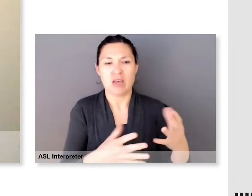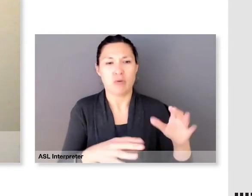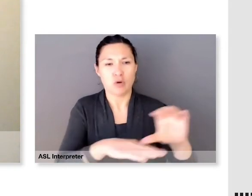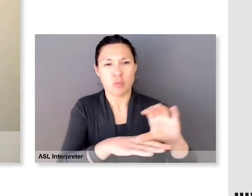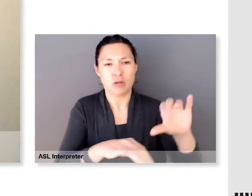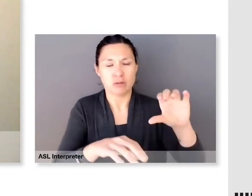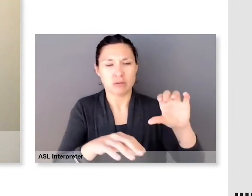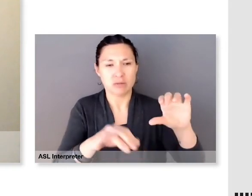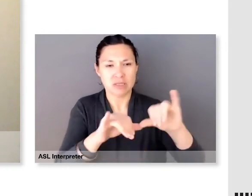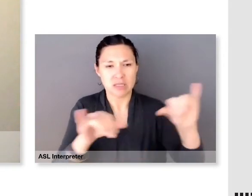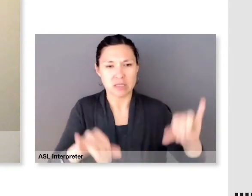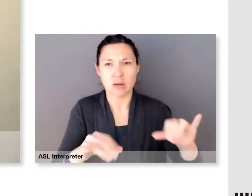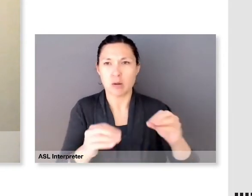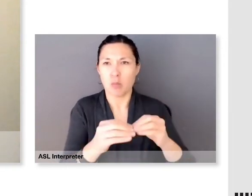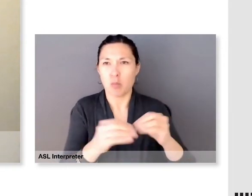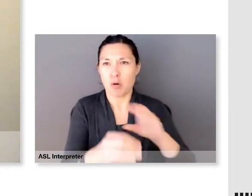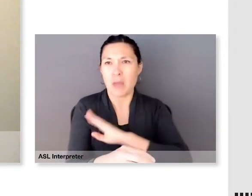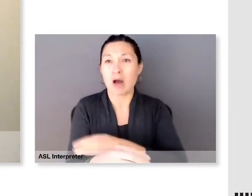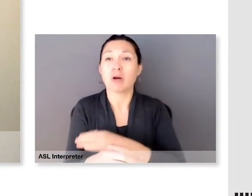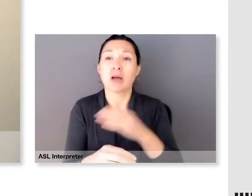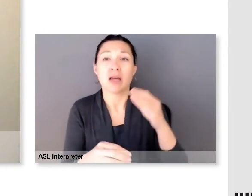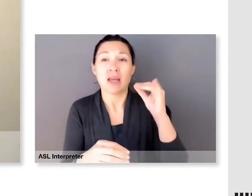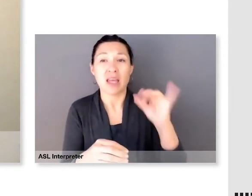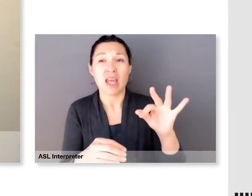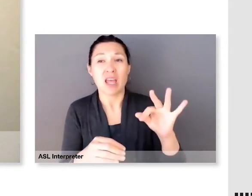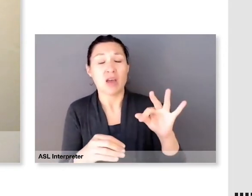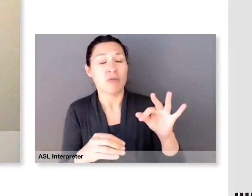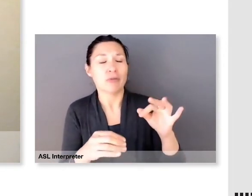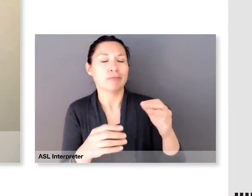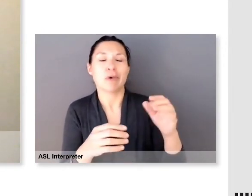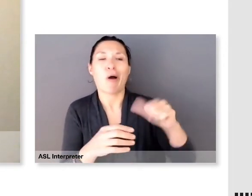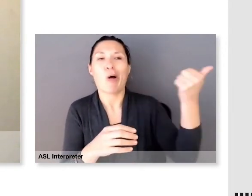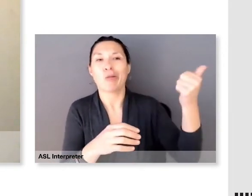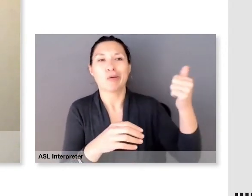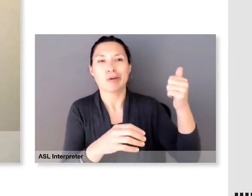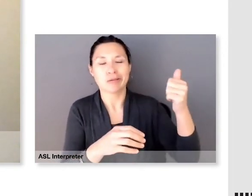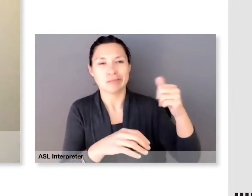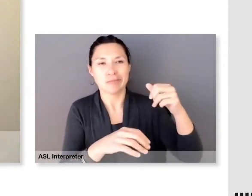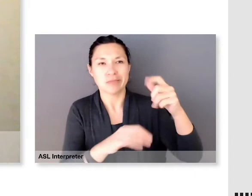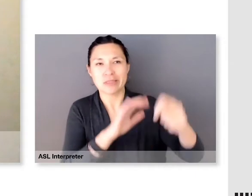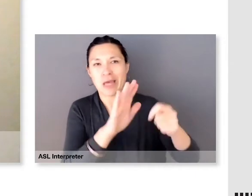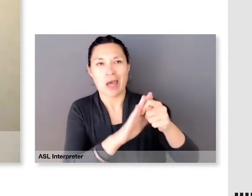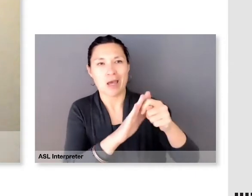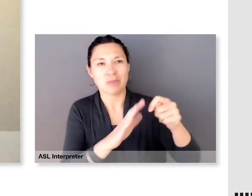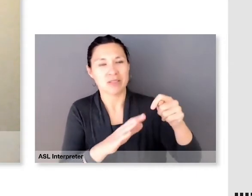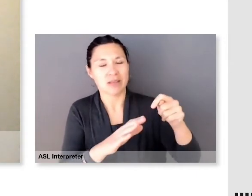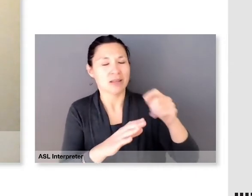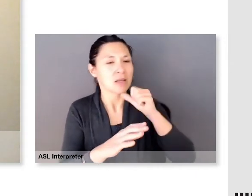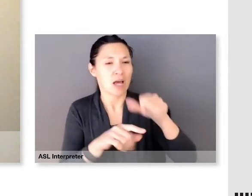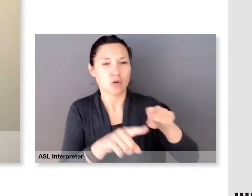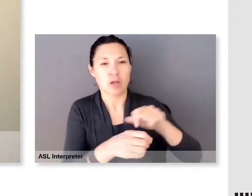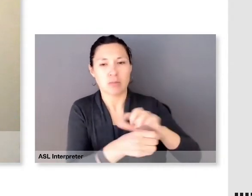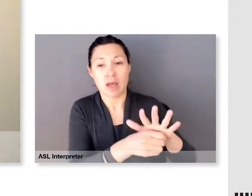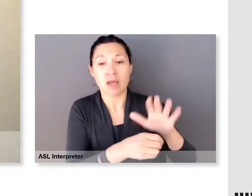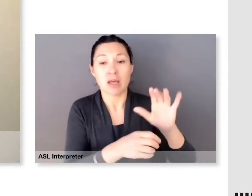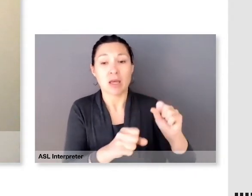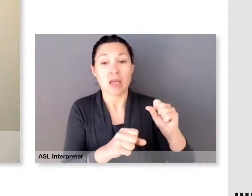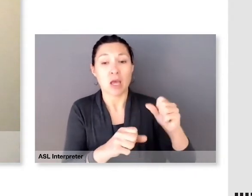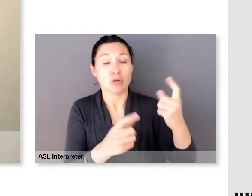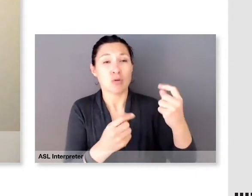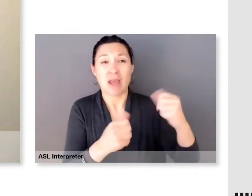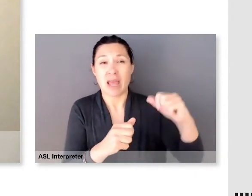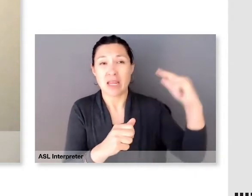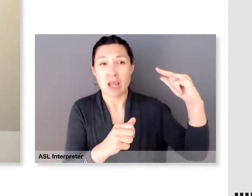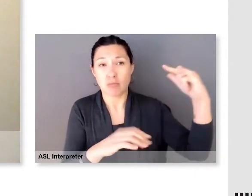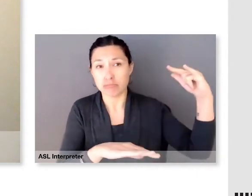times, perhaps fly into an airport, rent a car, and start driving that car down the highway, a dangerous, potentially